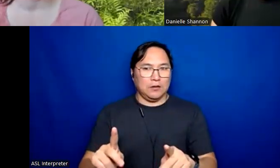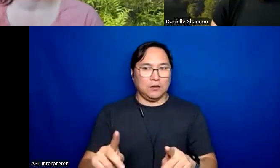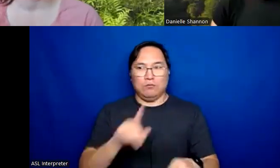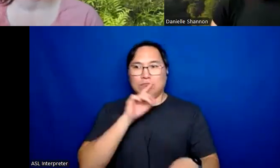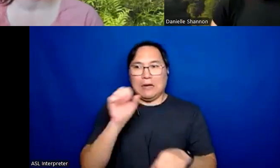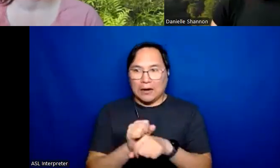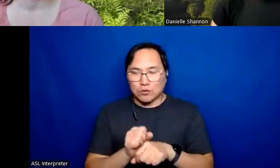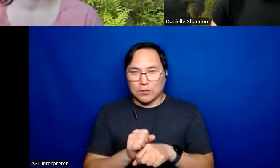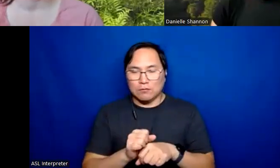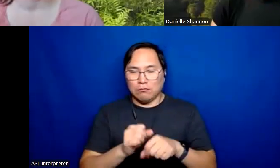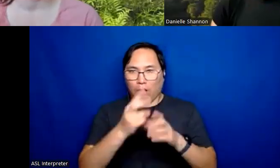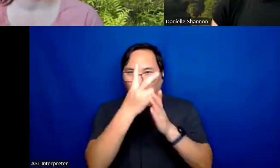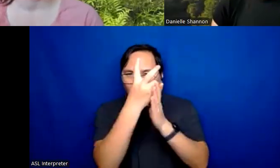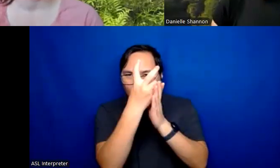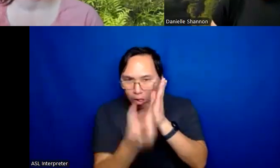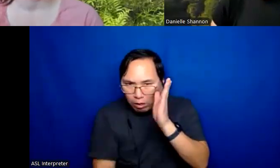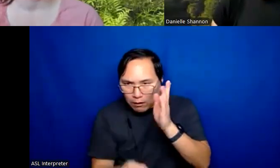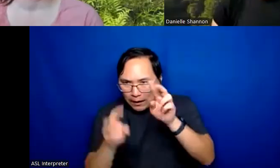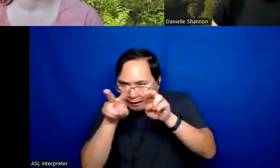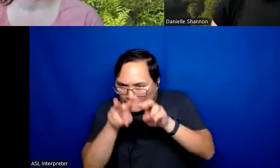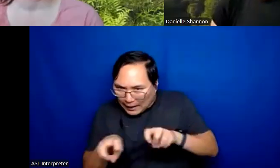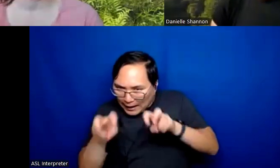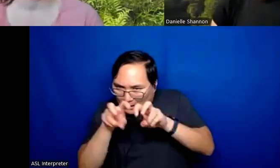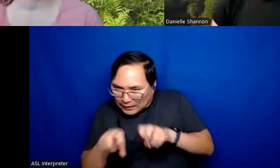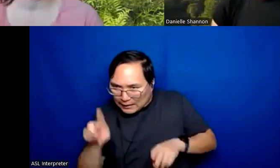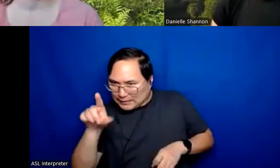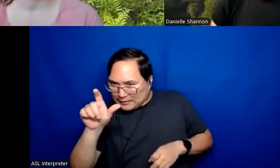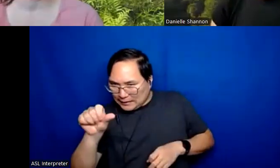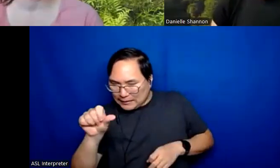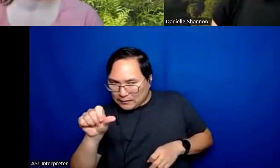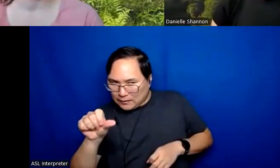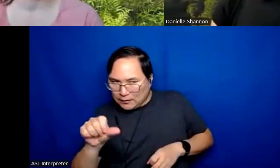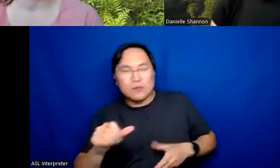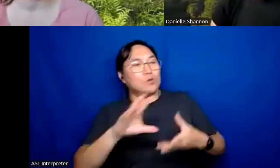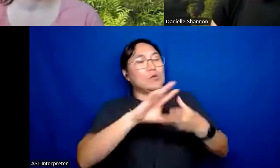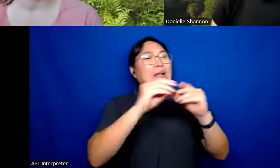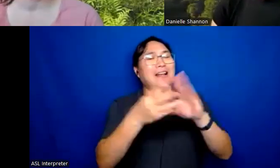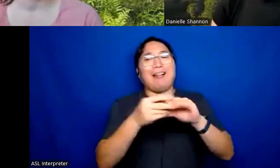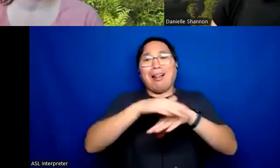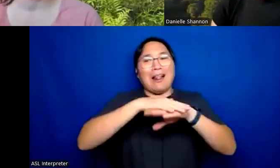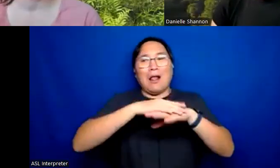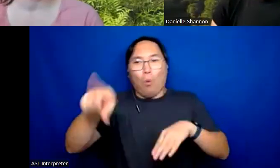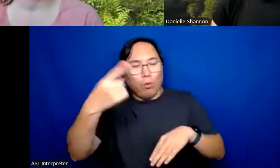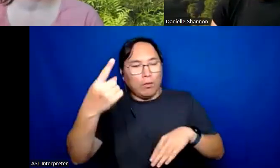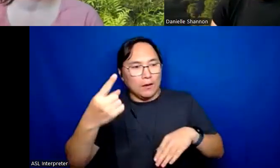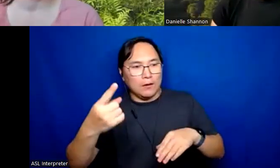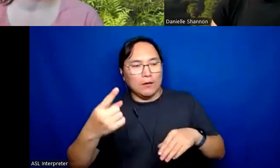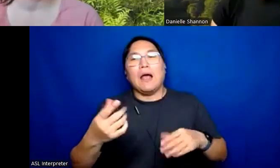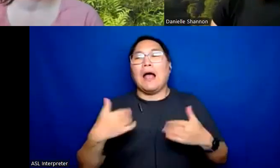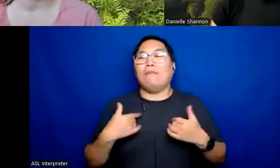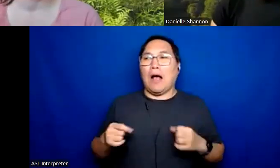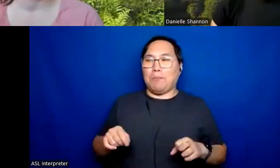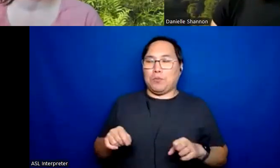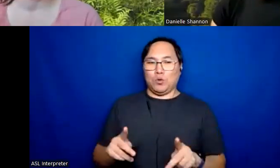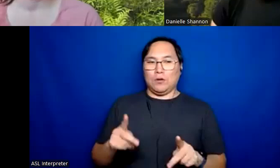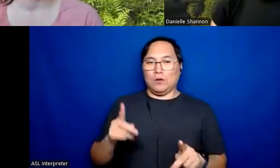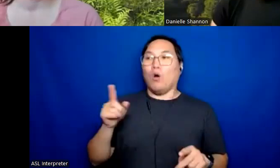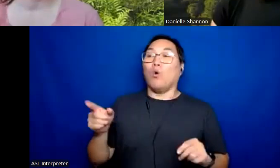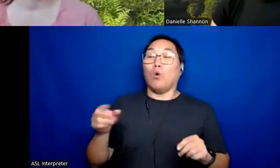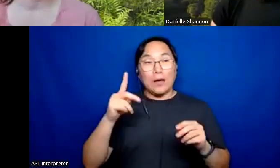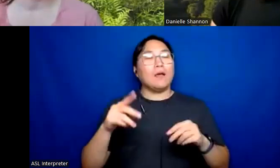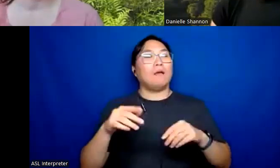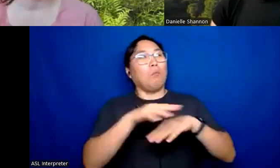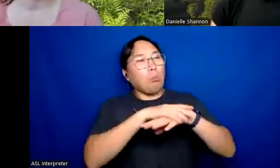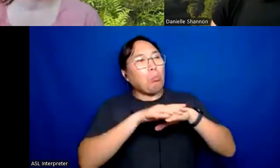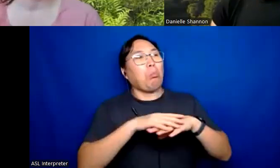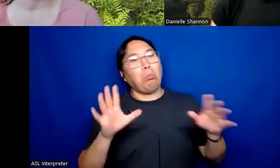into the data, or maybe in this case, into the story, into the information. So you should have like a way for them to interact with it for people